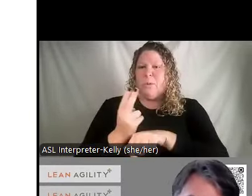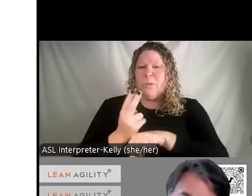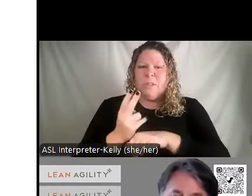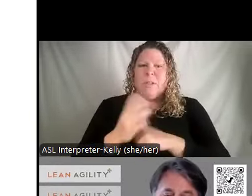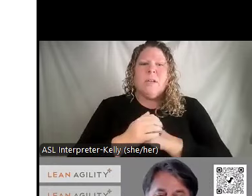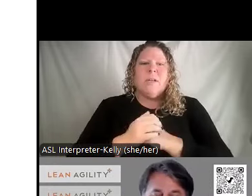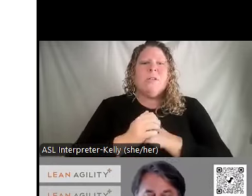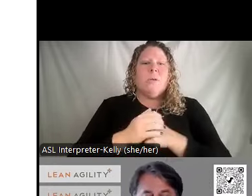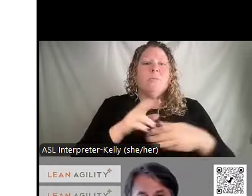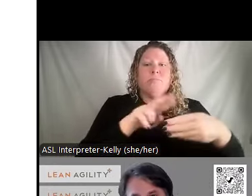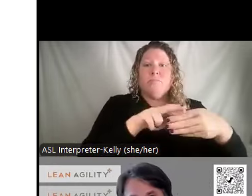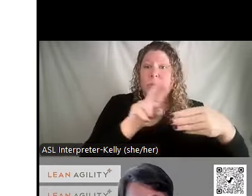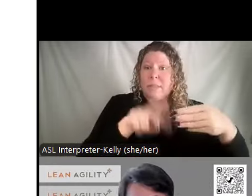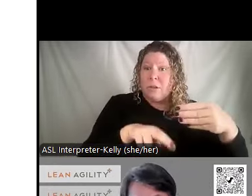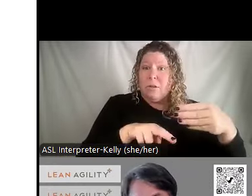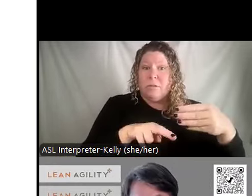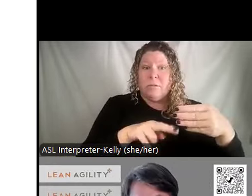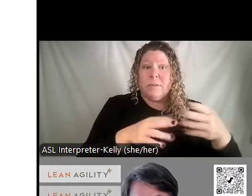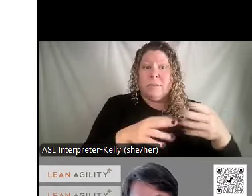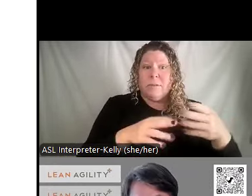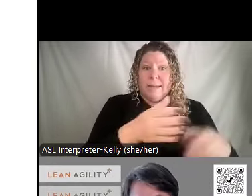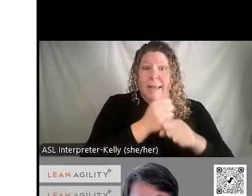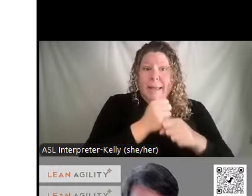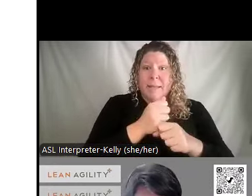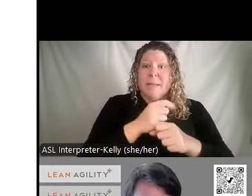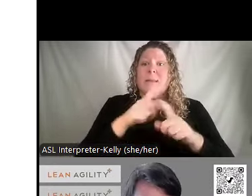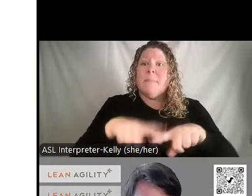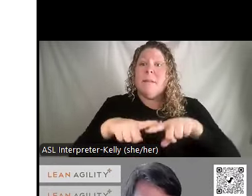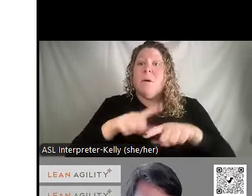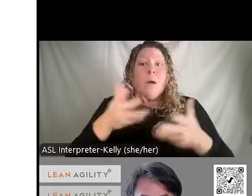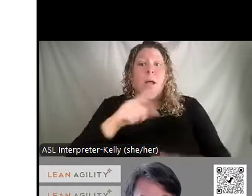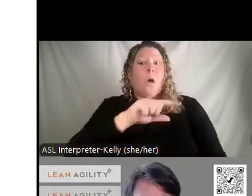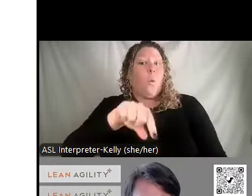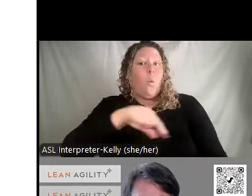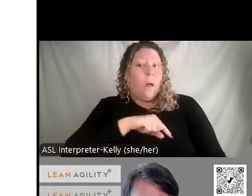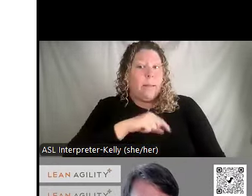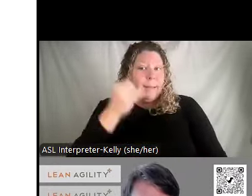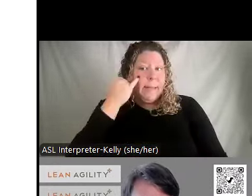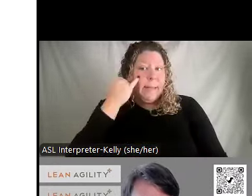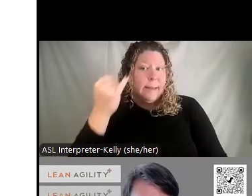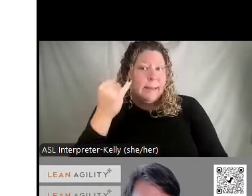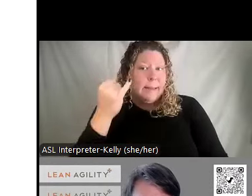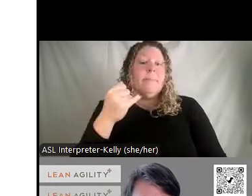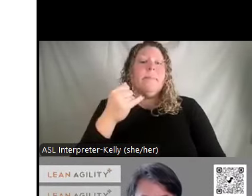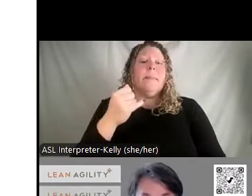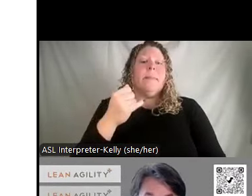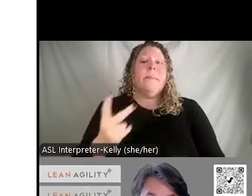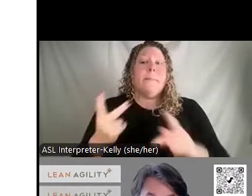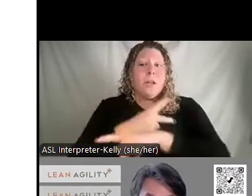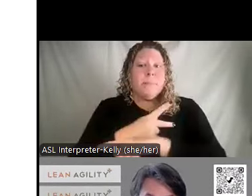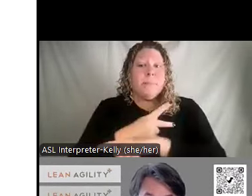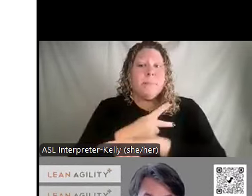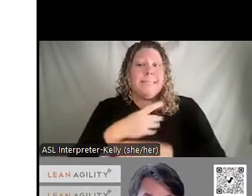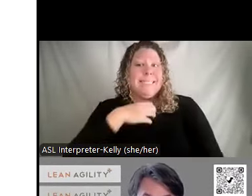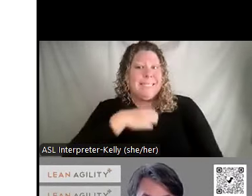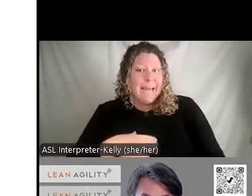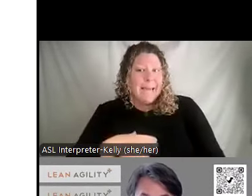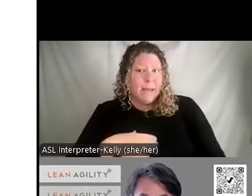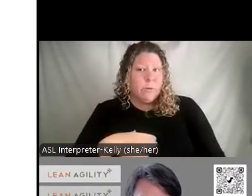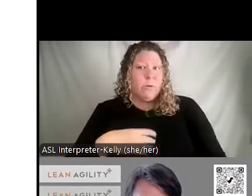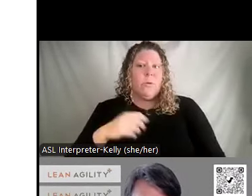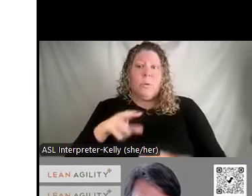get, is equal to the quality of the idea, the quality of the improvement idea, multiplied by the desire or buy-in of the